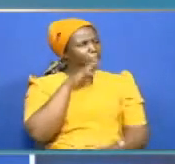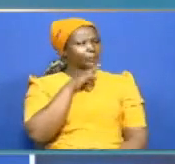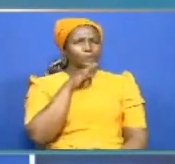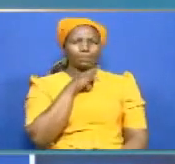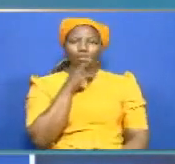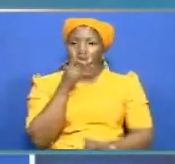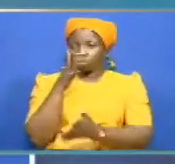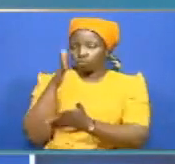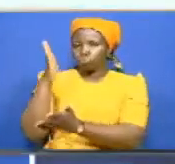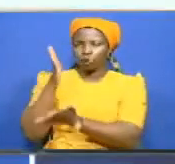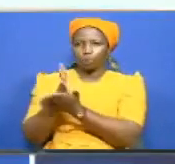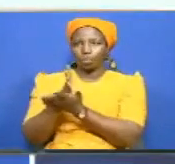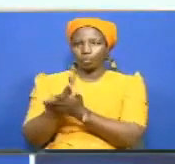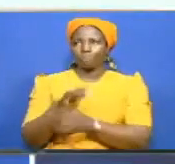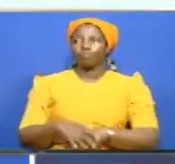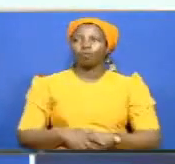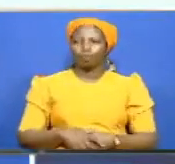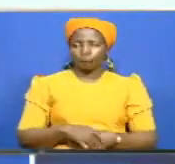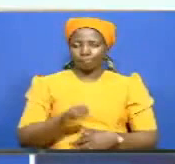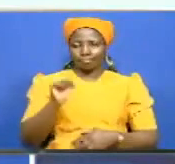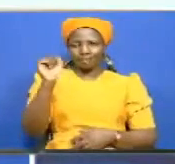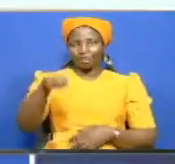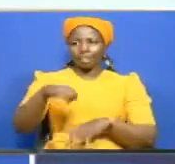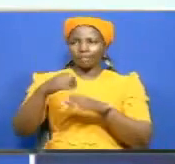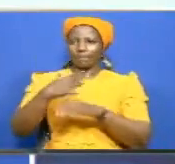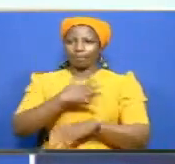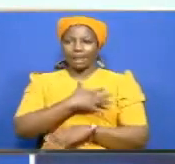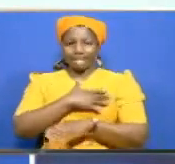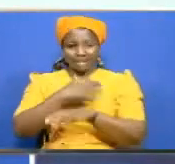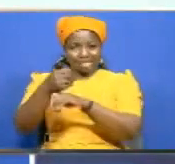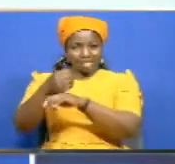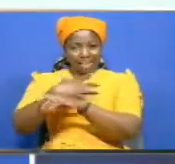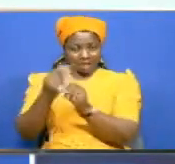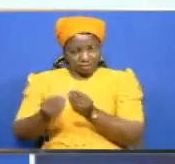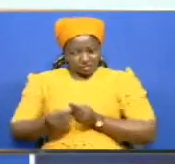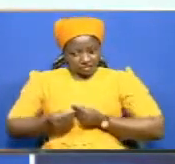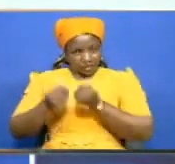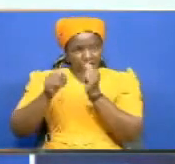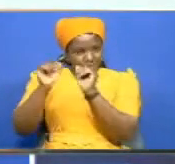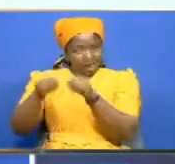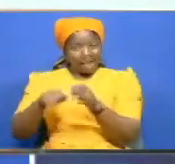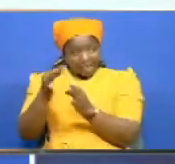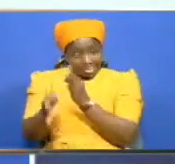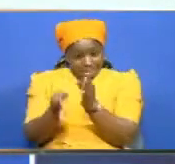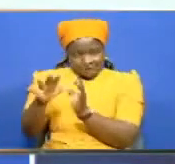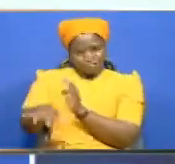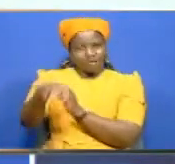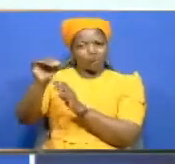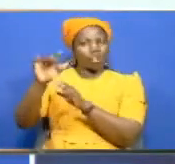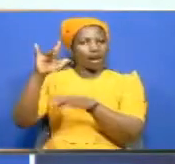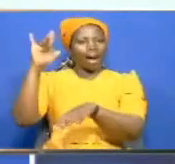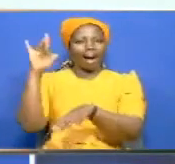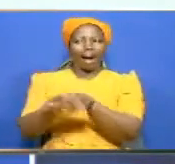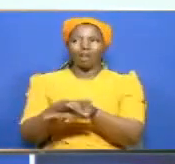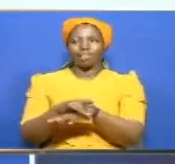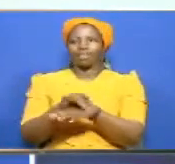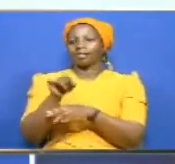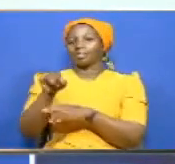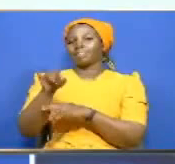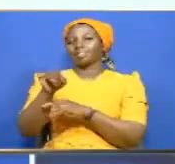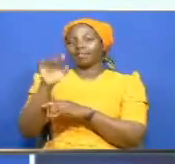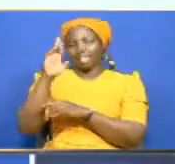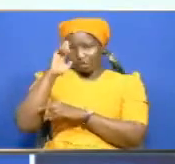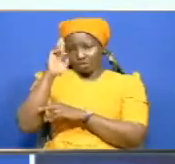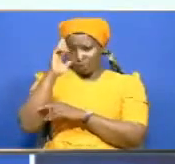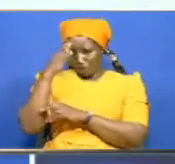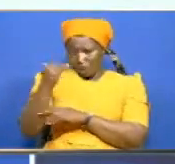True. Yeah. Breast cancer is a curable disease if detected early. And that's the more reason